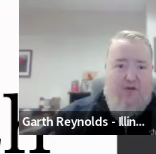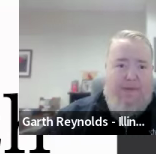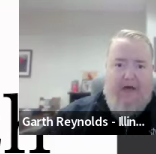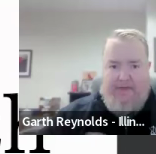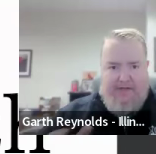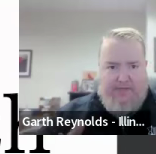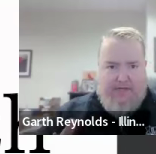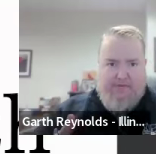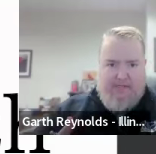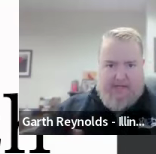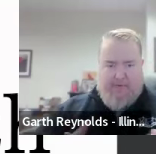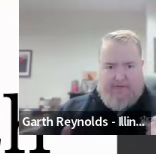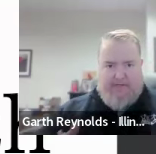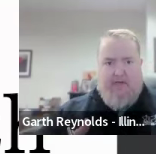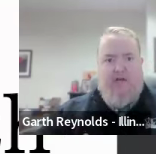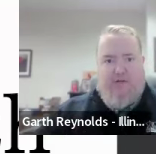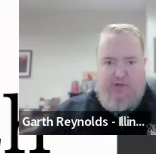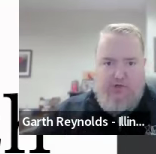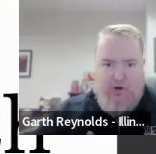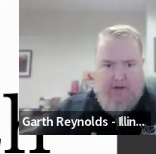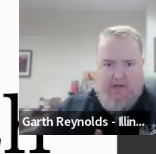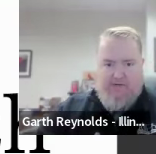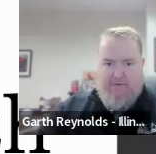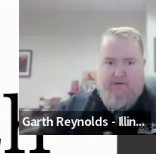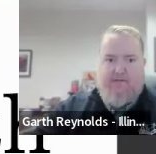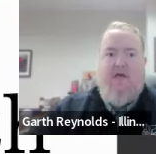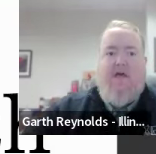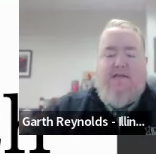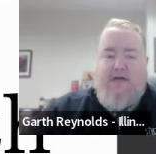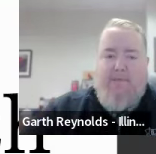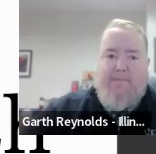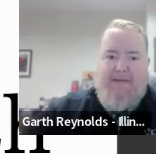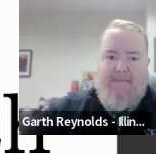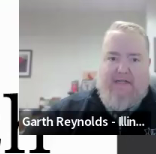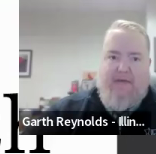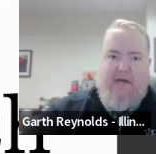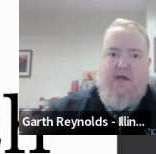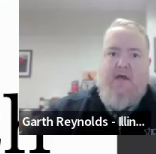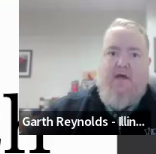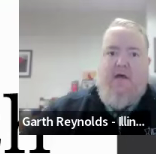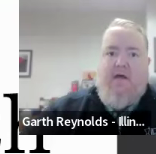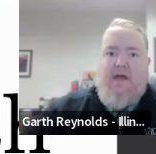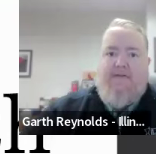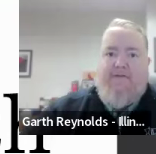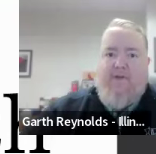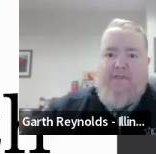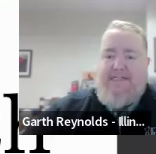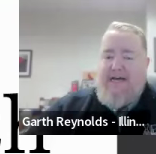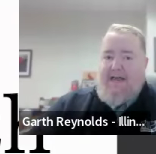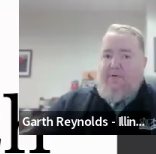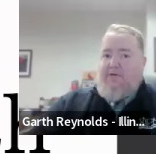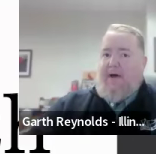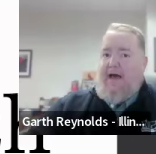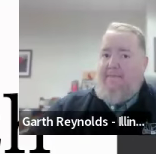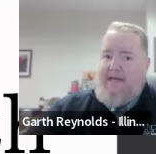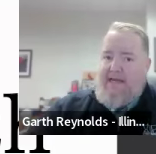limit in that UPL, that's what they use in this language. That's new terminology for us. this upper payment limit, if a pharmacy